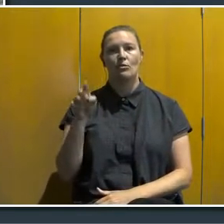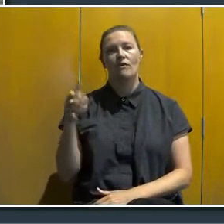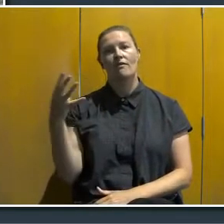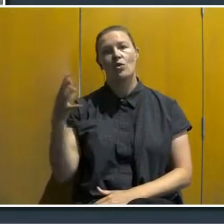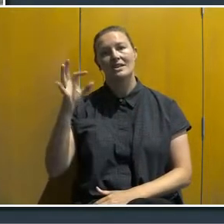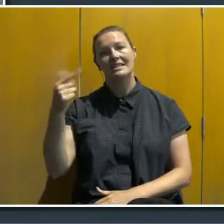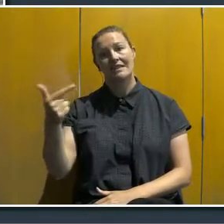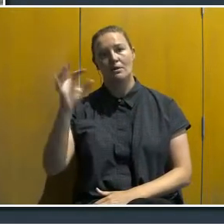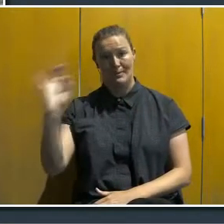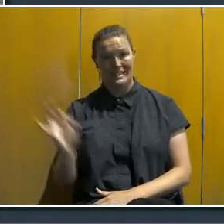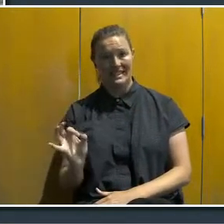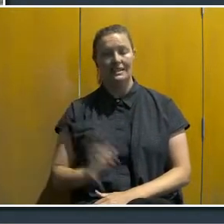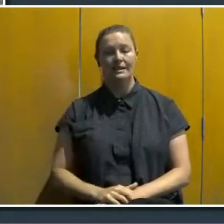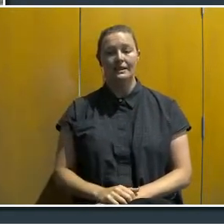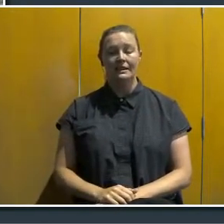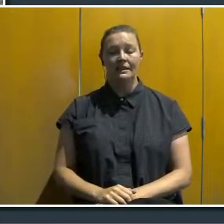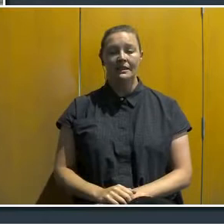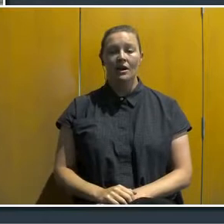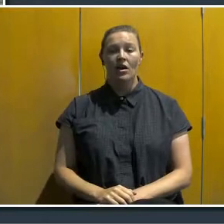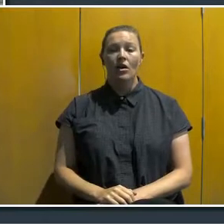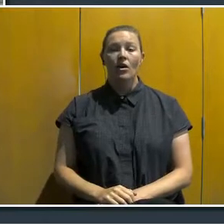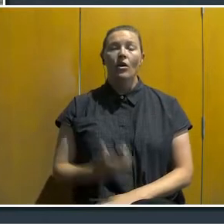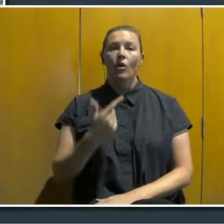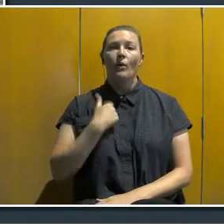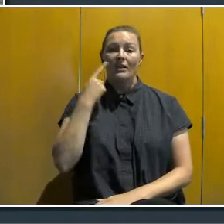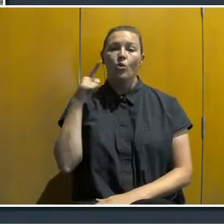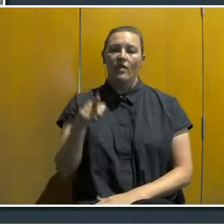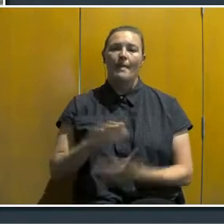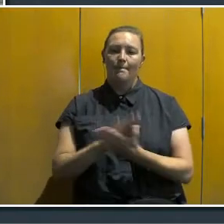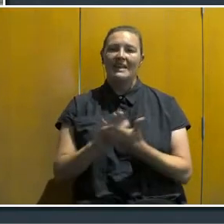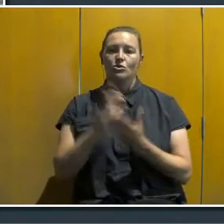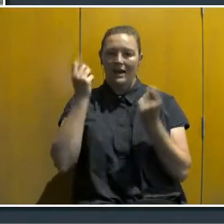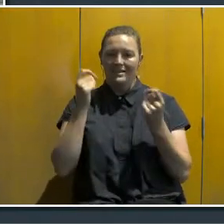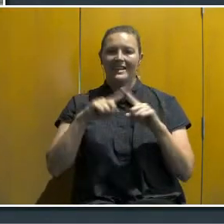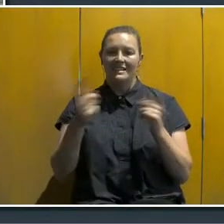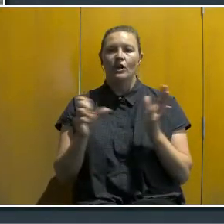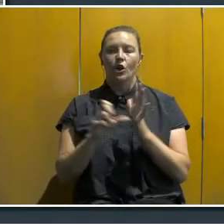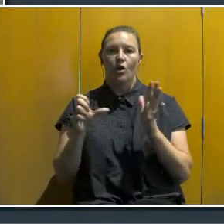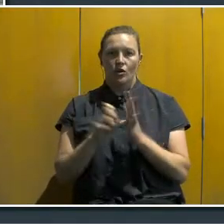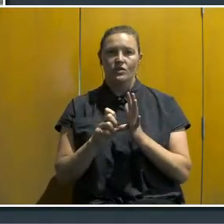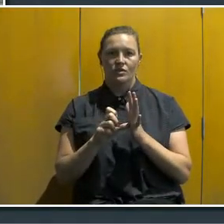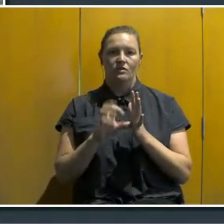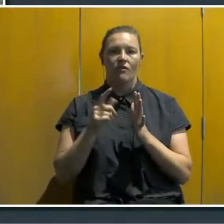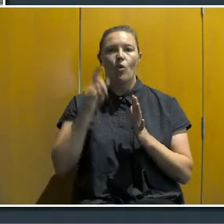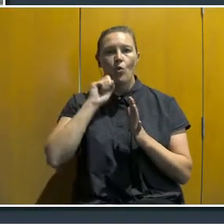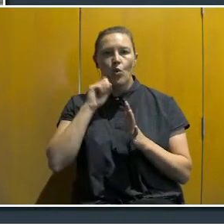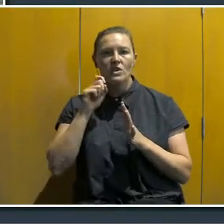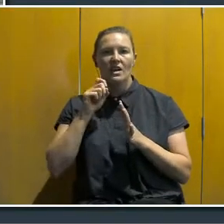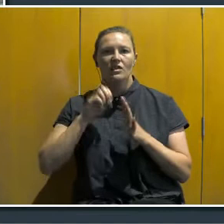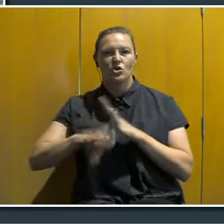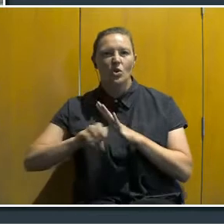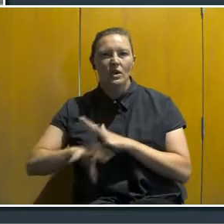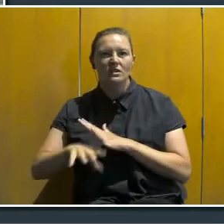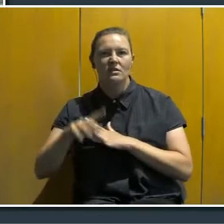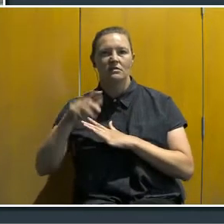63.47%. That was viewed by us as recognising the additional infrastructure costs we would incur for water, sewage, stormwater